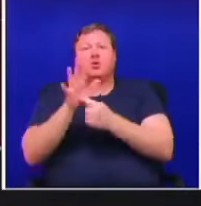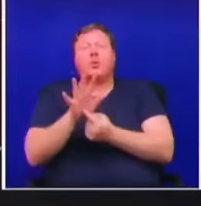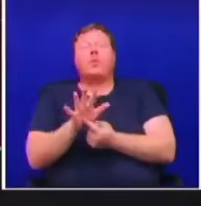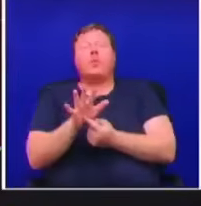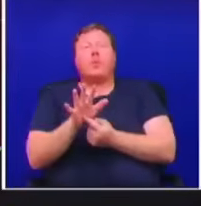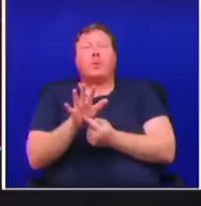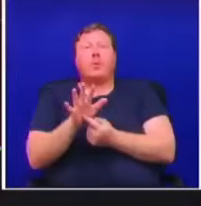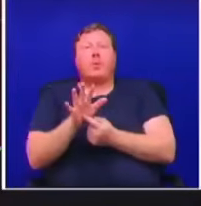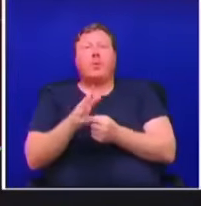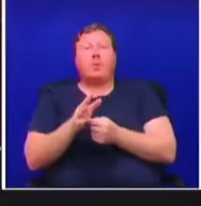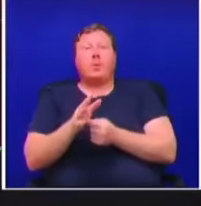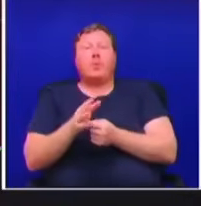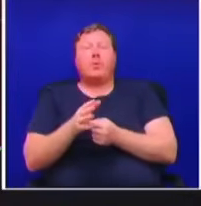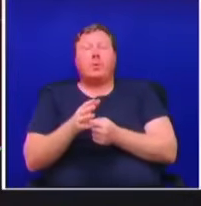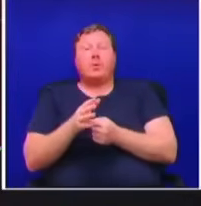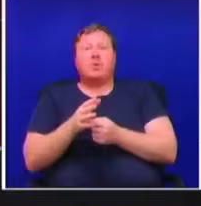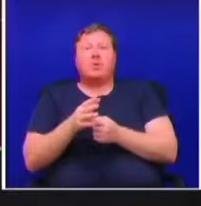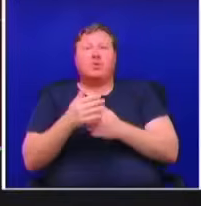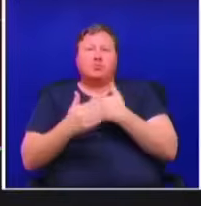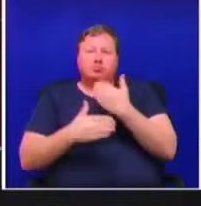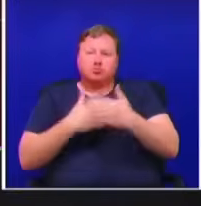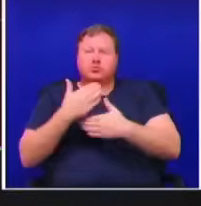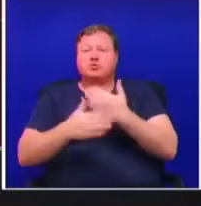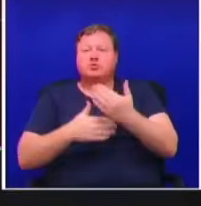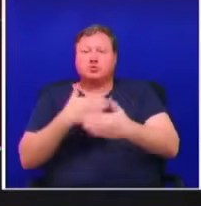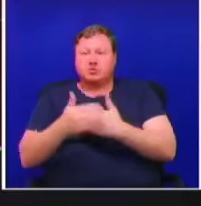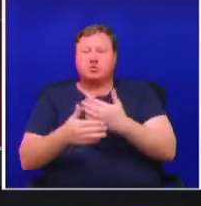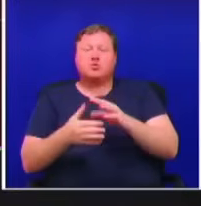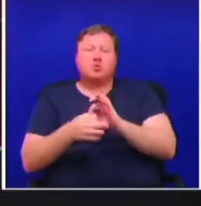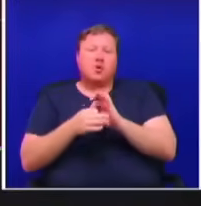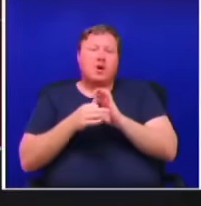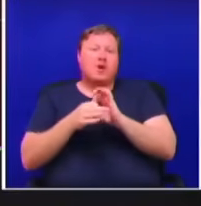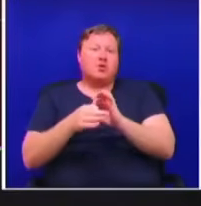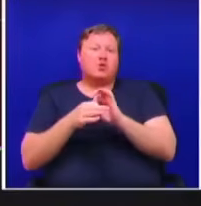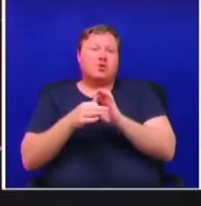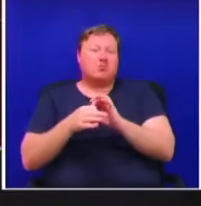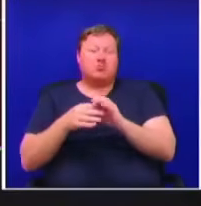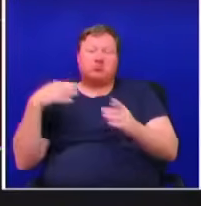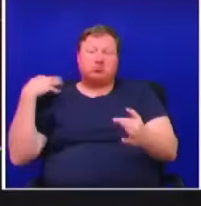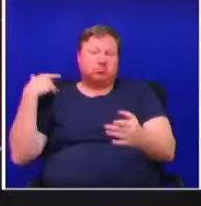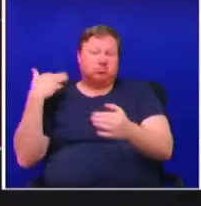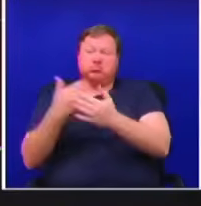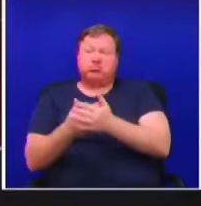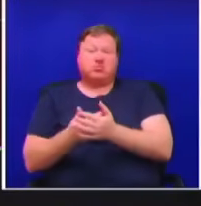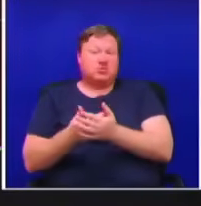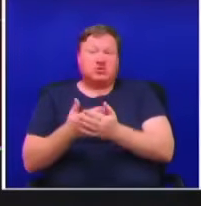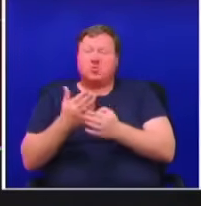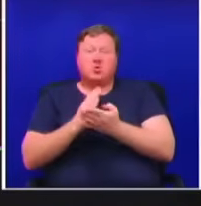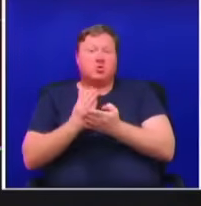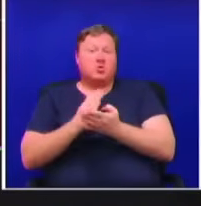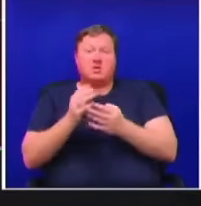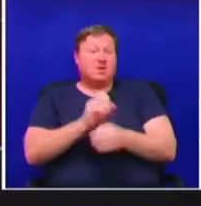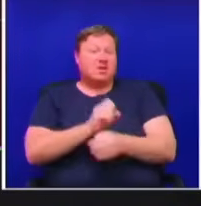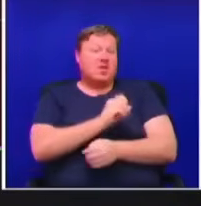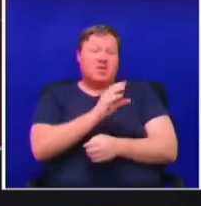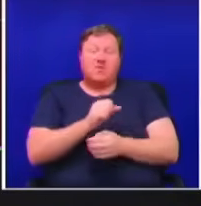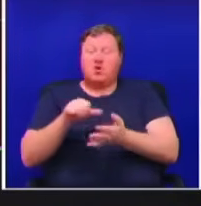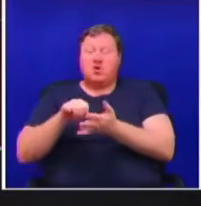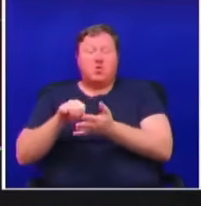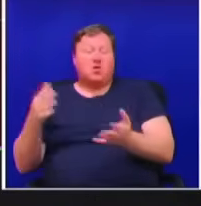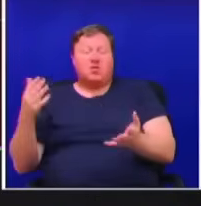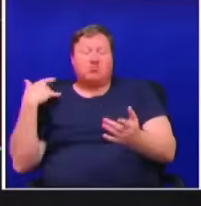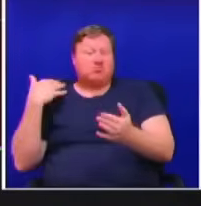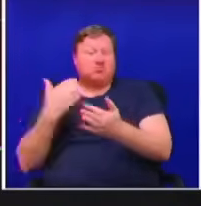the continued relations that have existed between our two countries. And in the